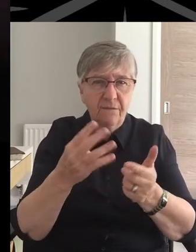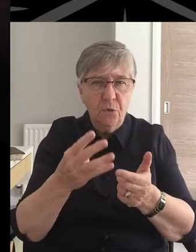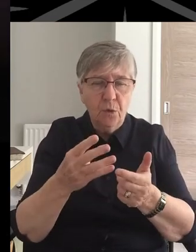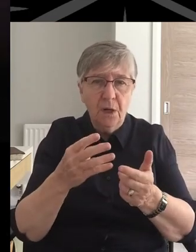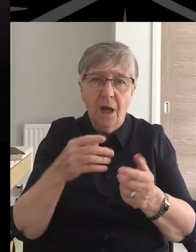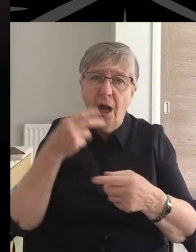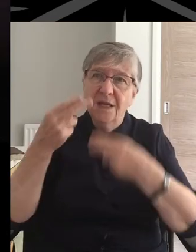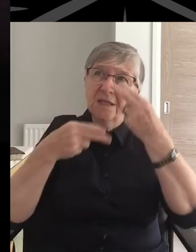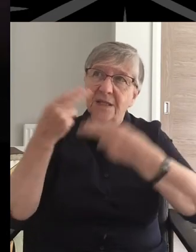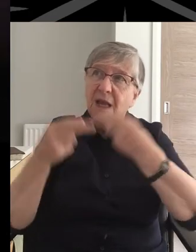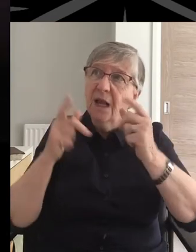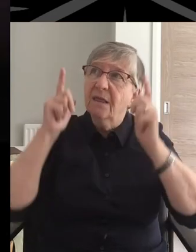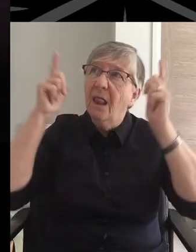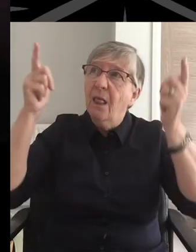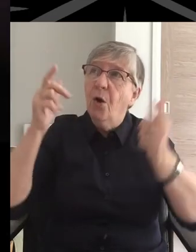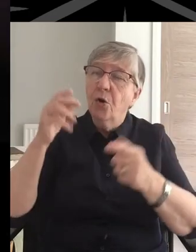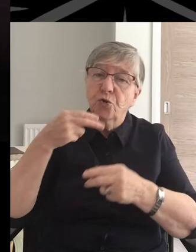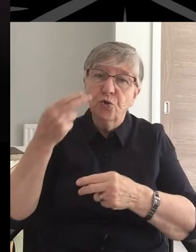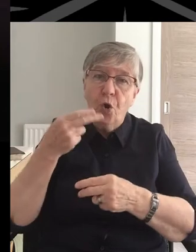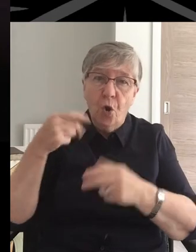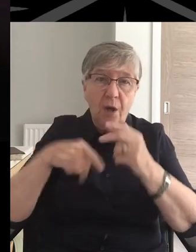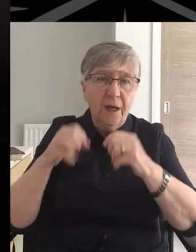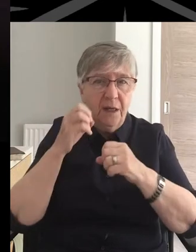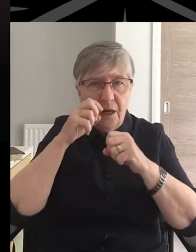the Lord's song in a strange land?